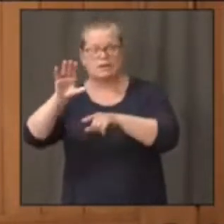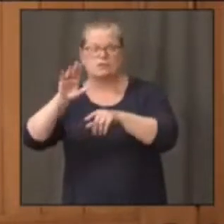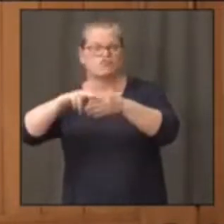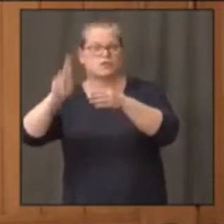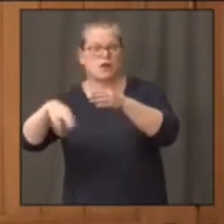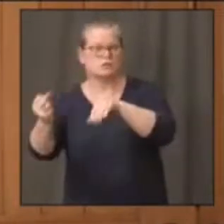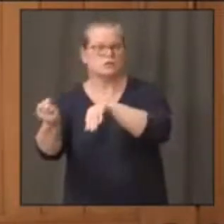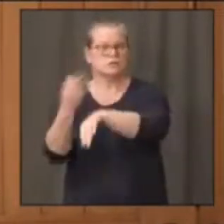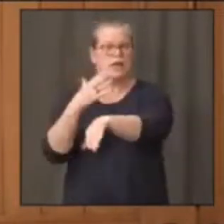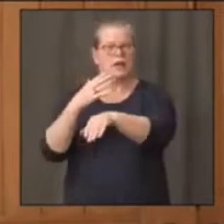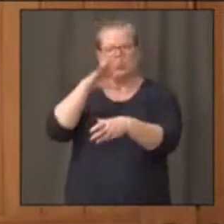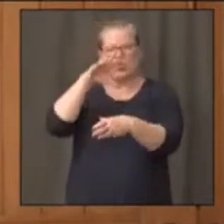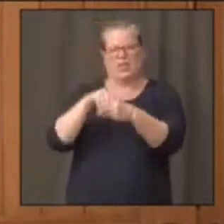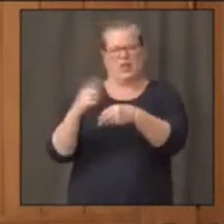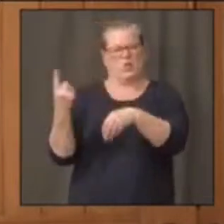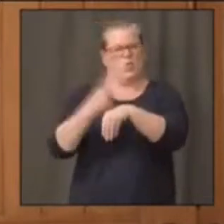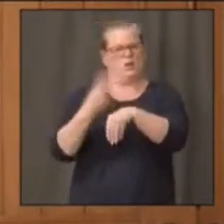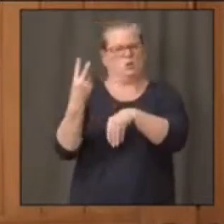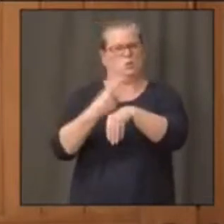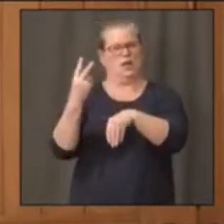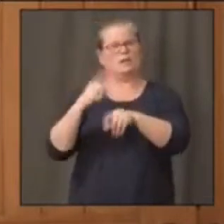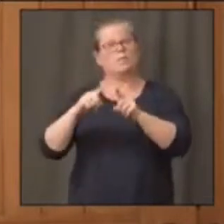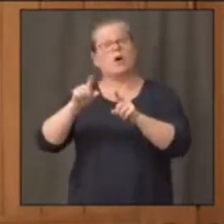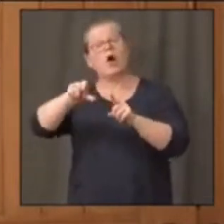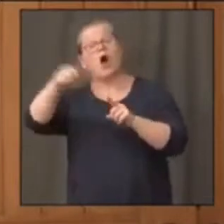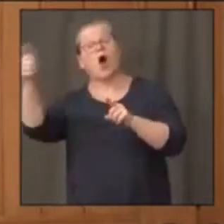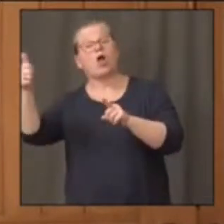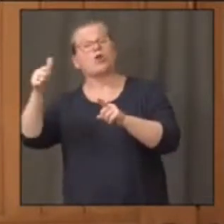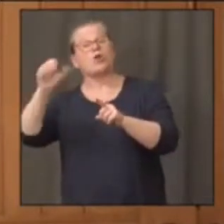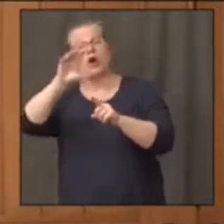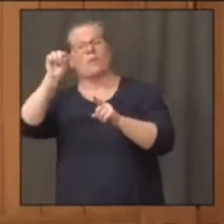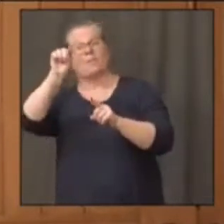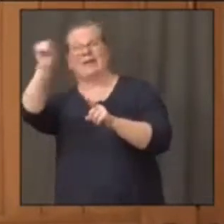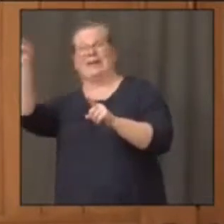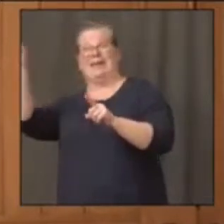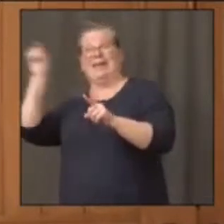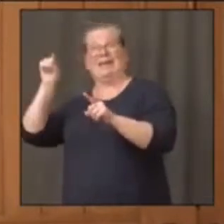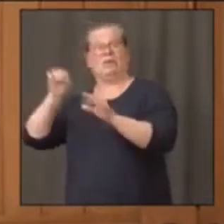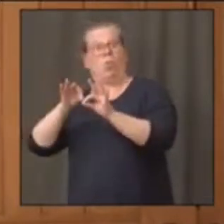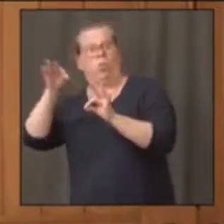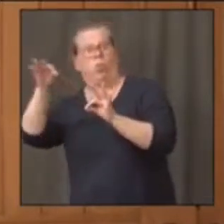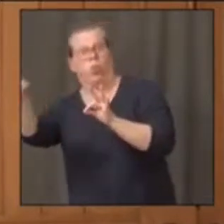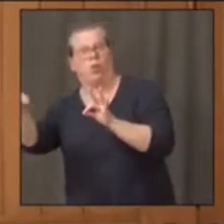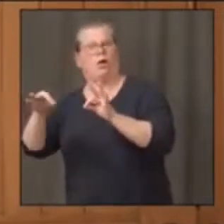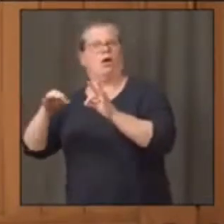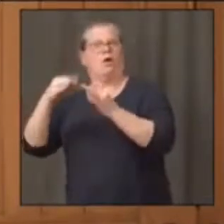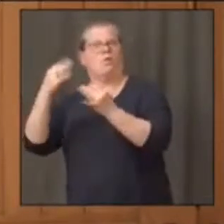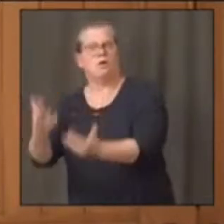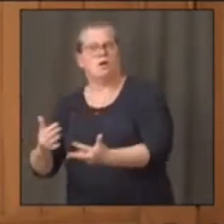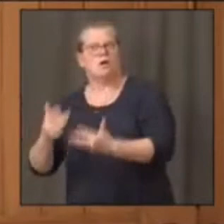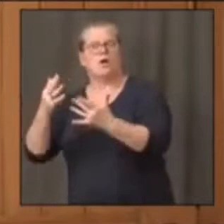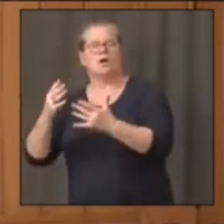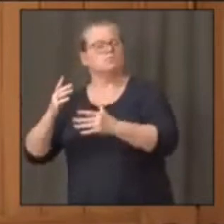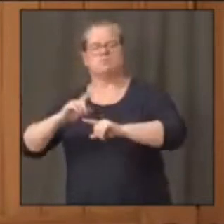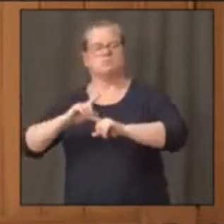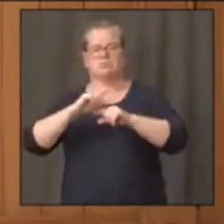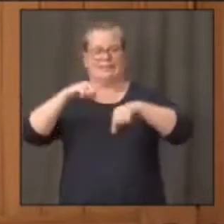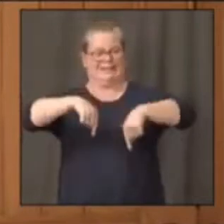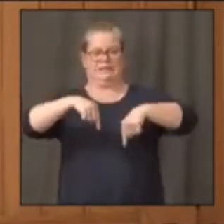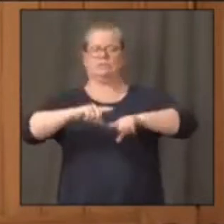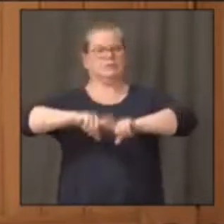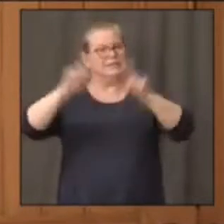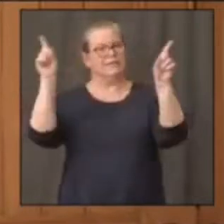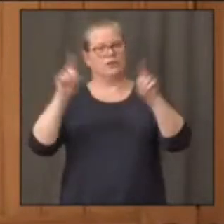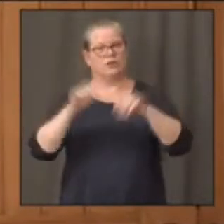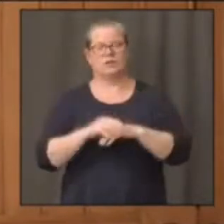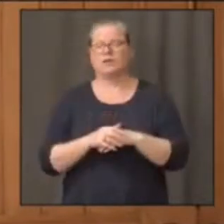nothing like what's been reported from some of these other providers. And that's including with our testing being done with Quest Diagnostics, where we have